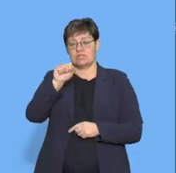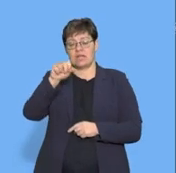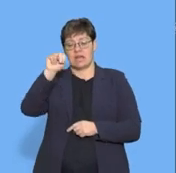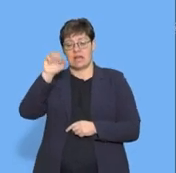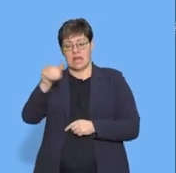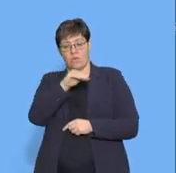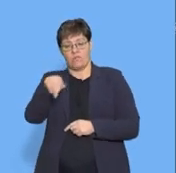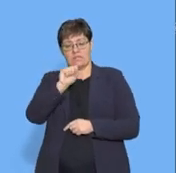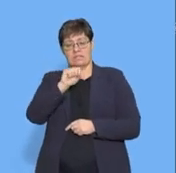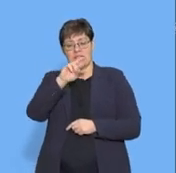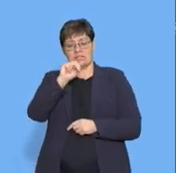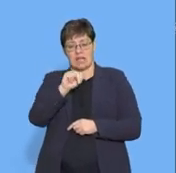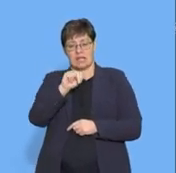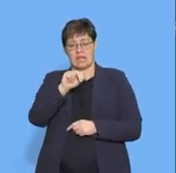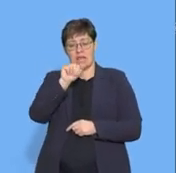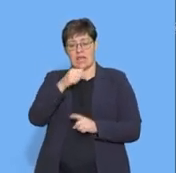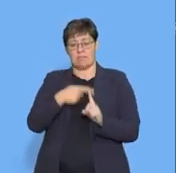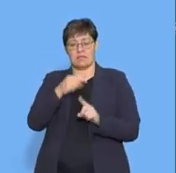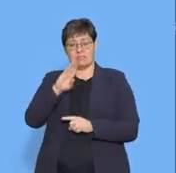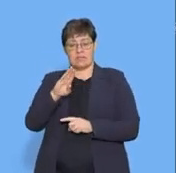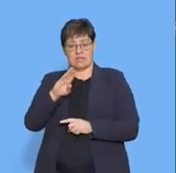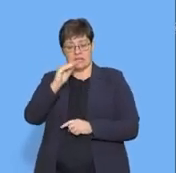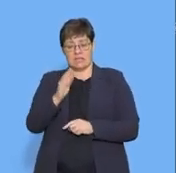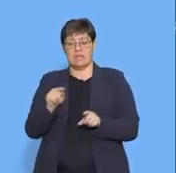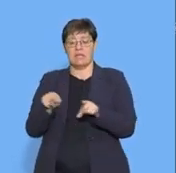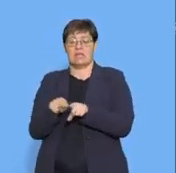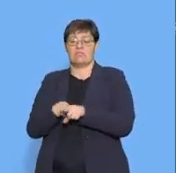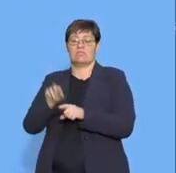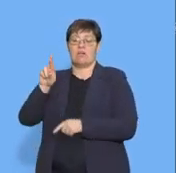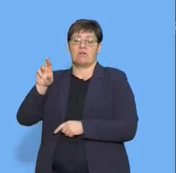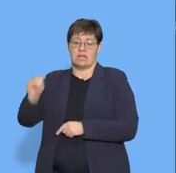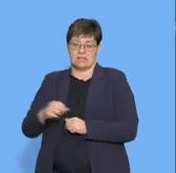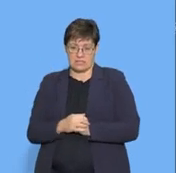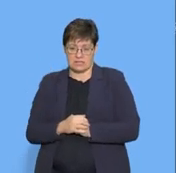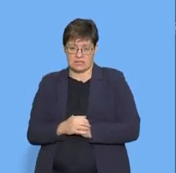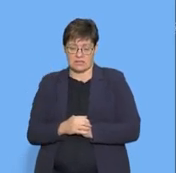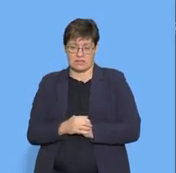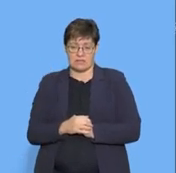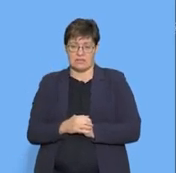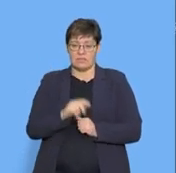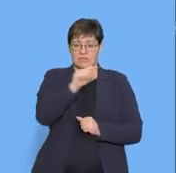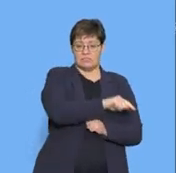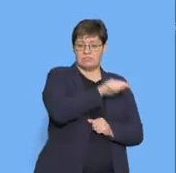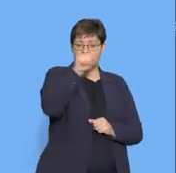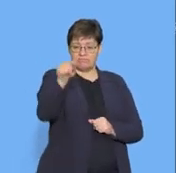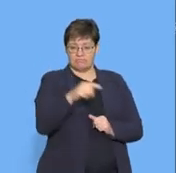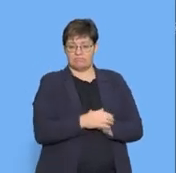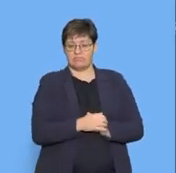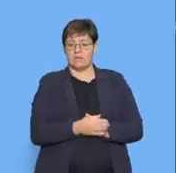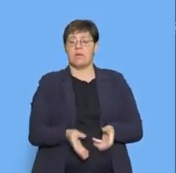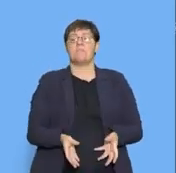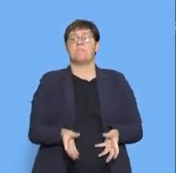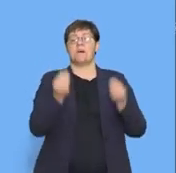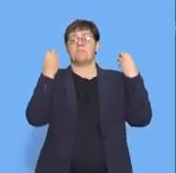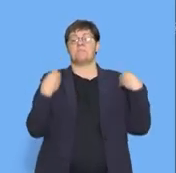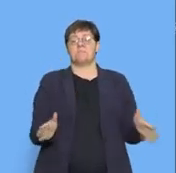B times H sine A over sine alpha A plus beta. And I've just got to just neaten up the algebra